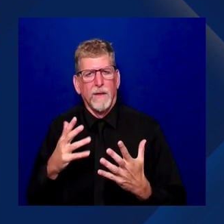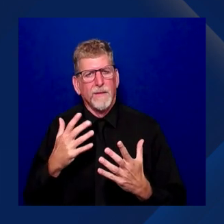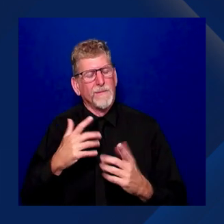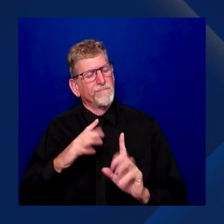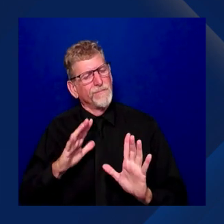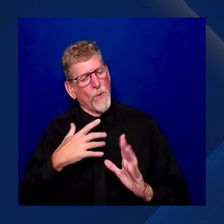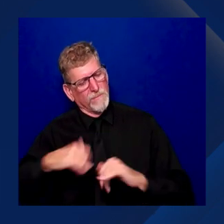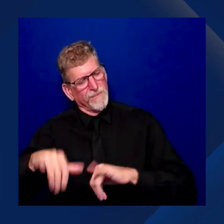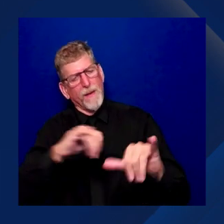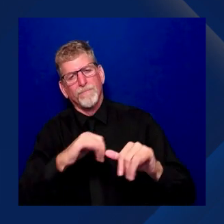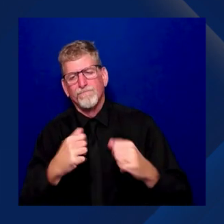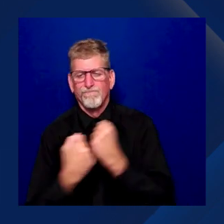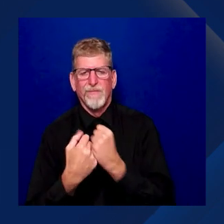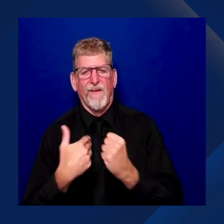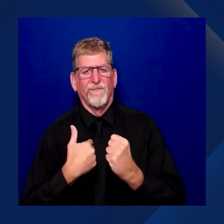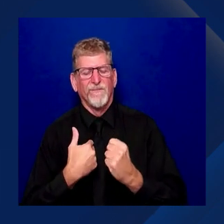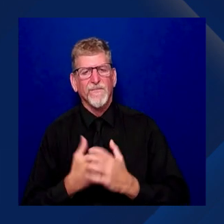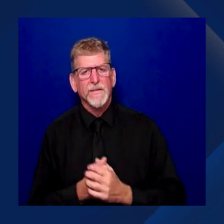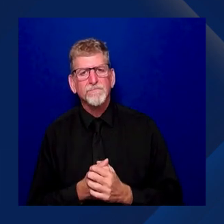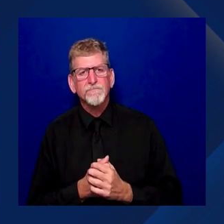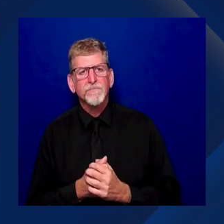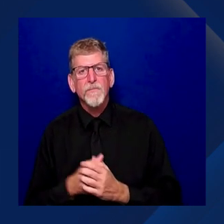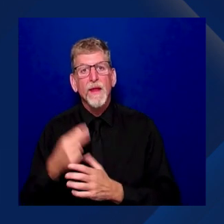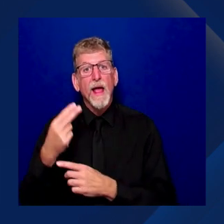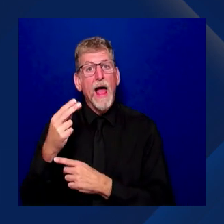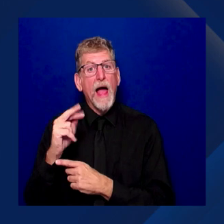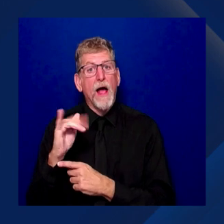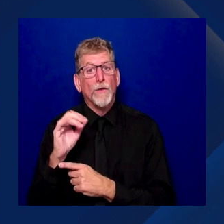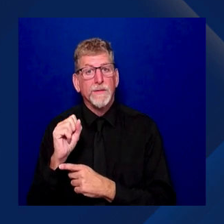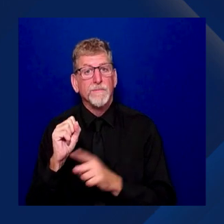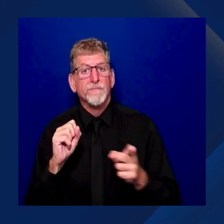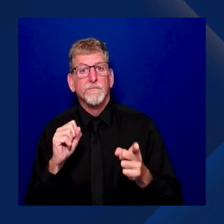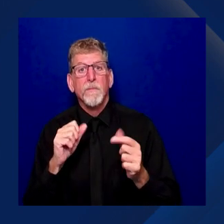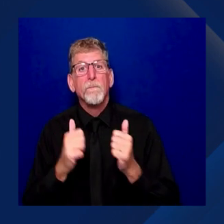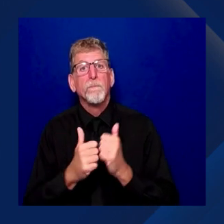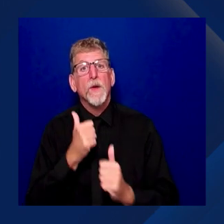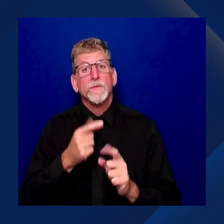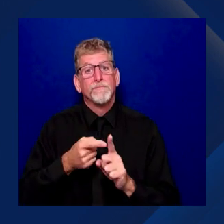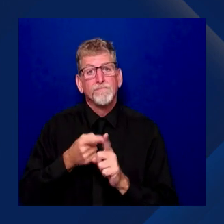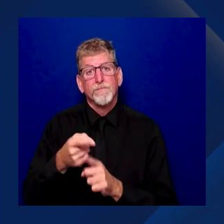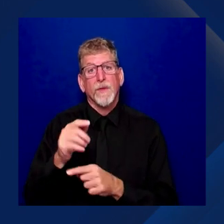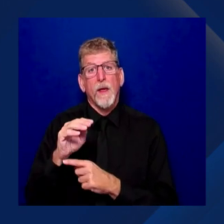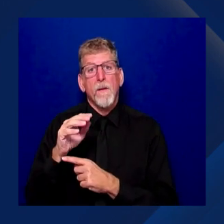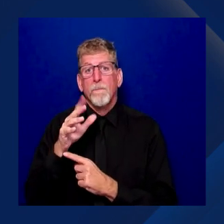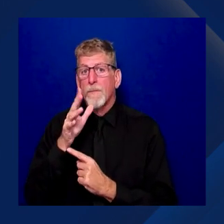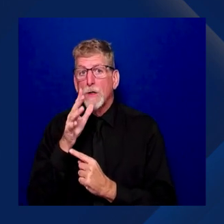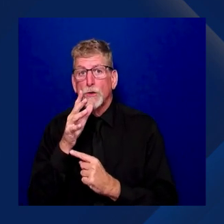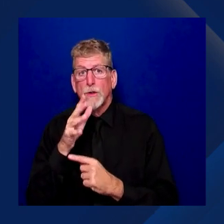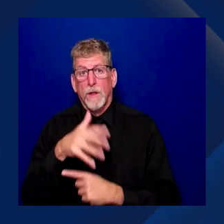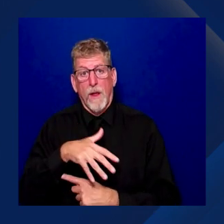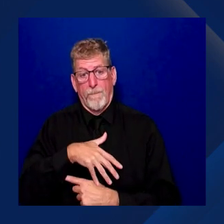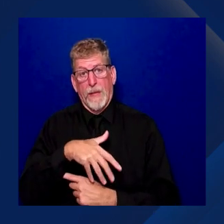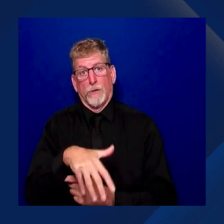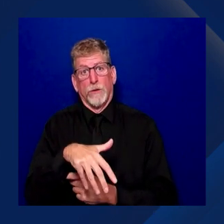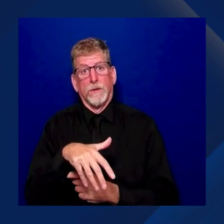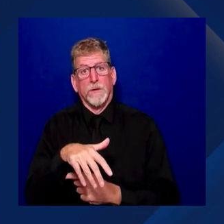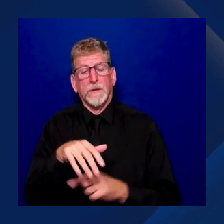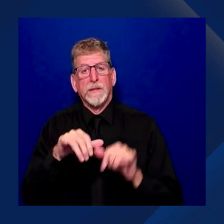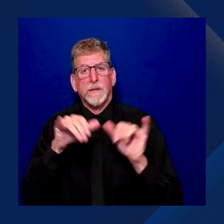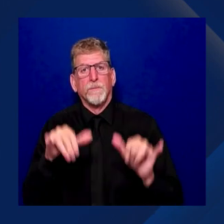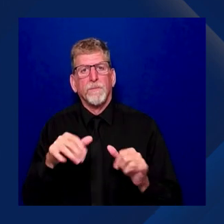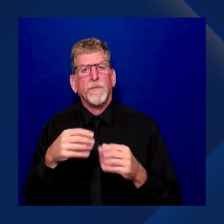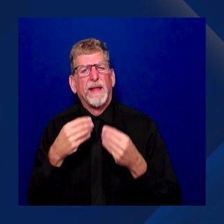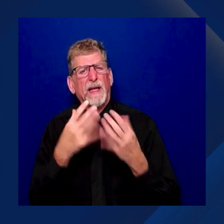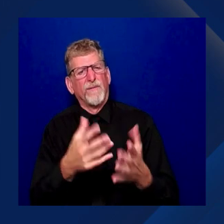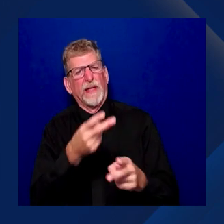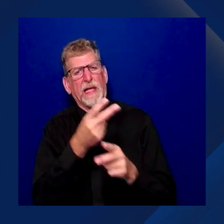maternal systems in terms of the delivery of care mm-hmm. for women during pregnancy and childbirth. But let's